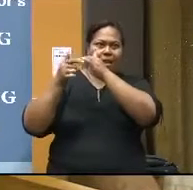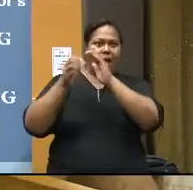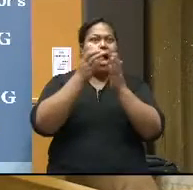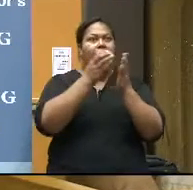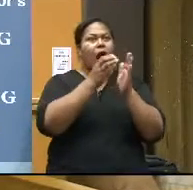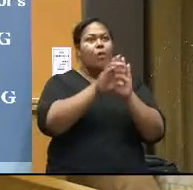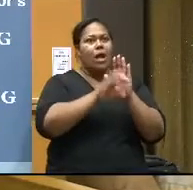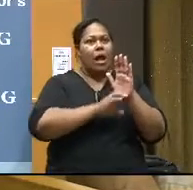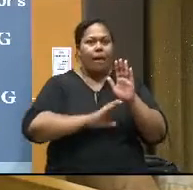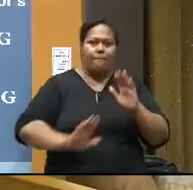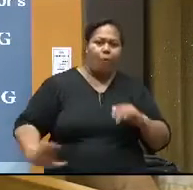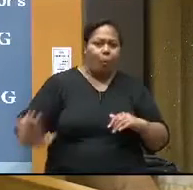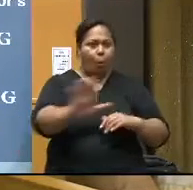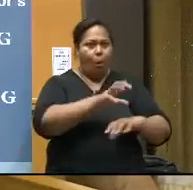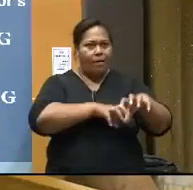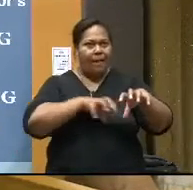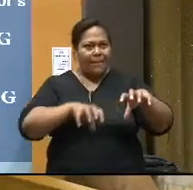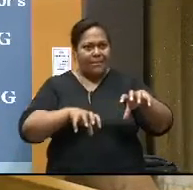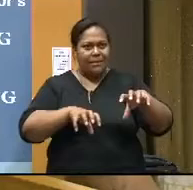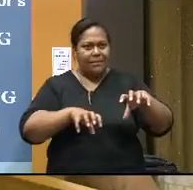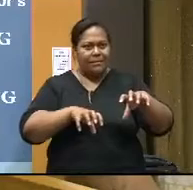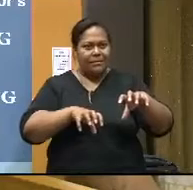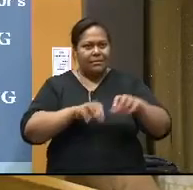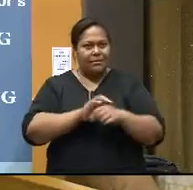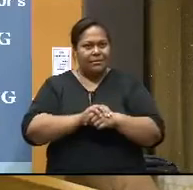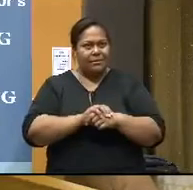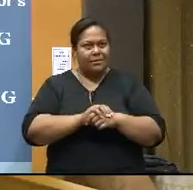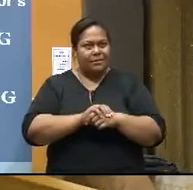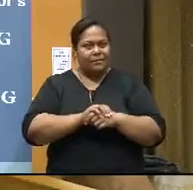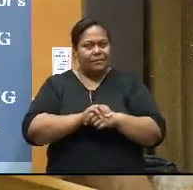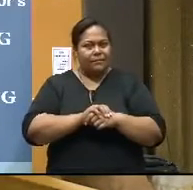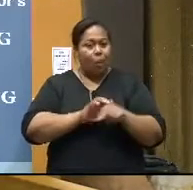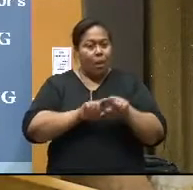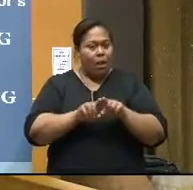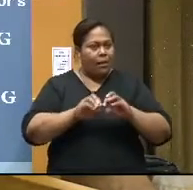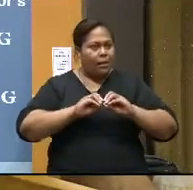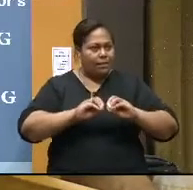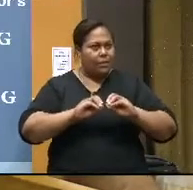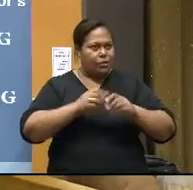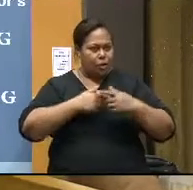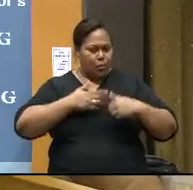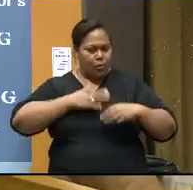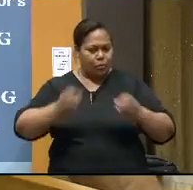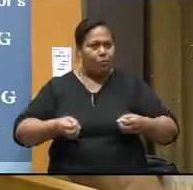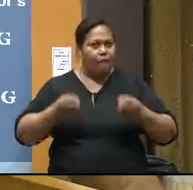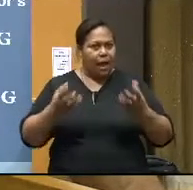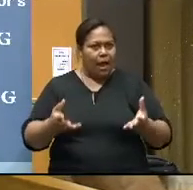all campuses with emphasis on digitally enhanced learning and teaching. We want to